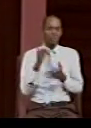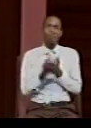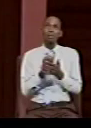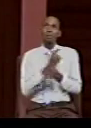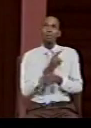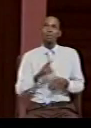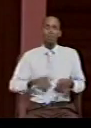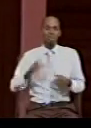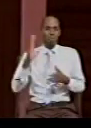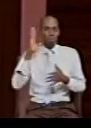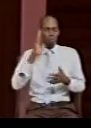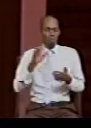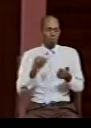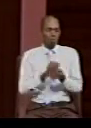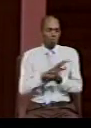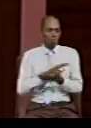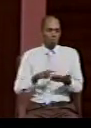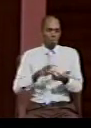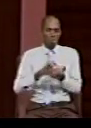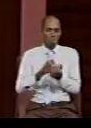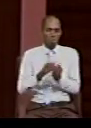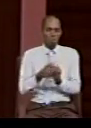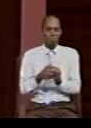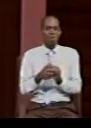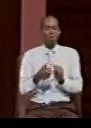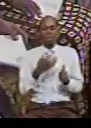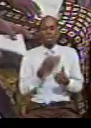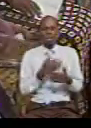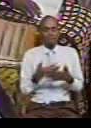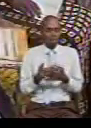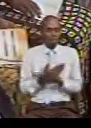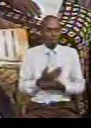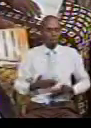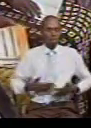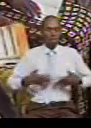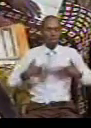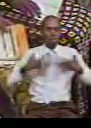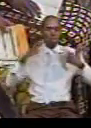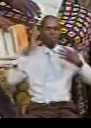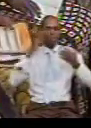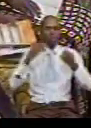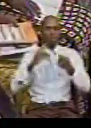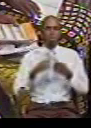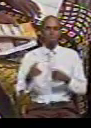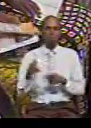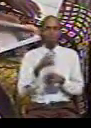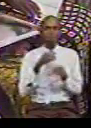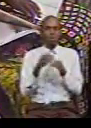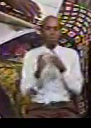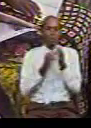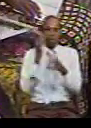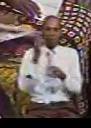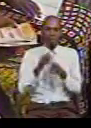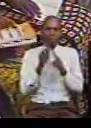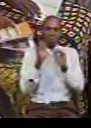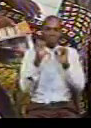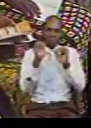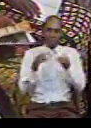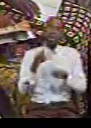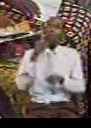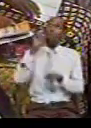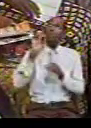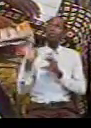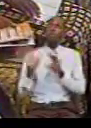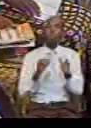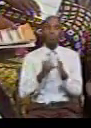destroy. New life will come to you in Jesus' name. Can he do it?